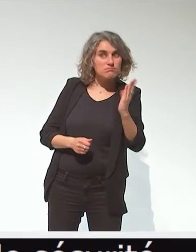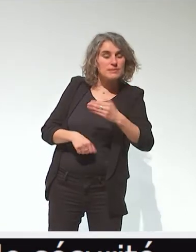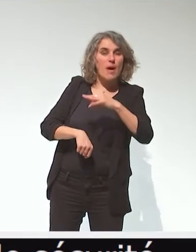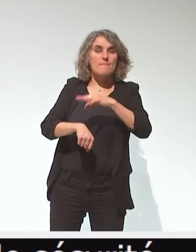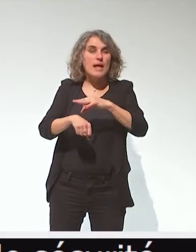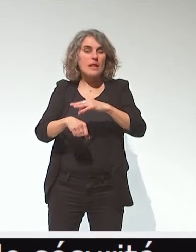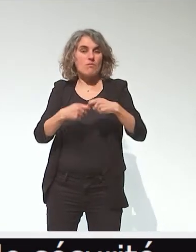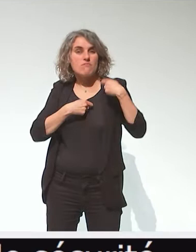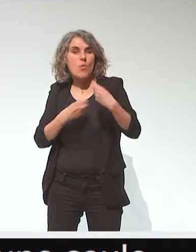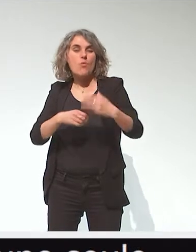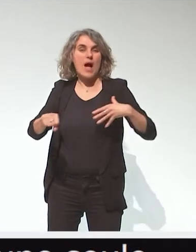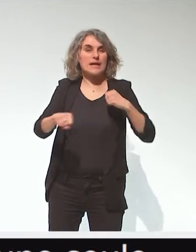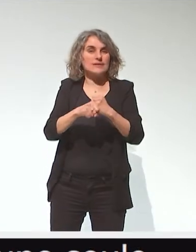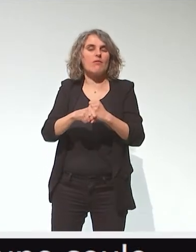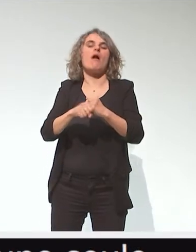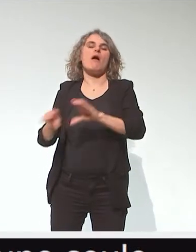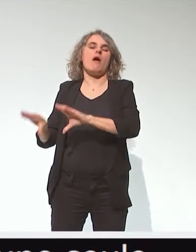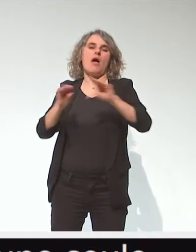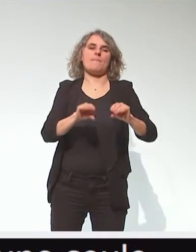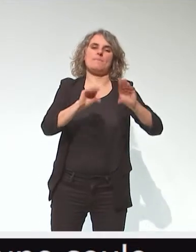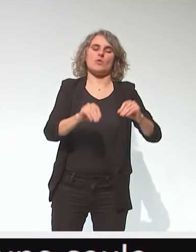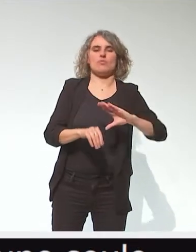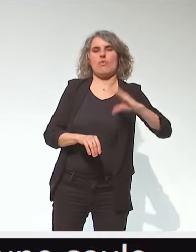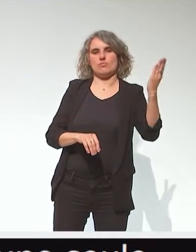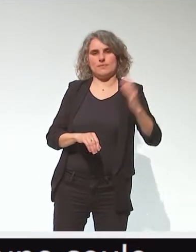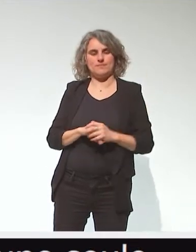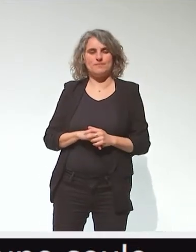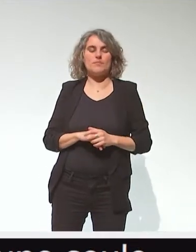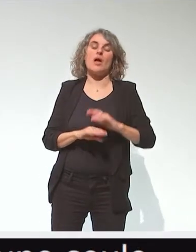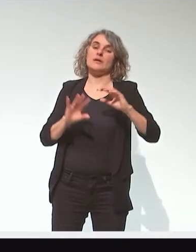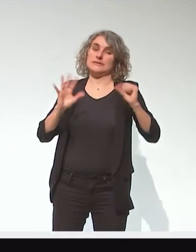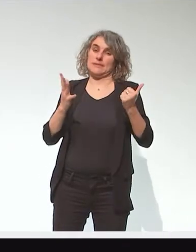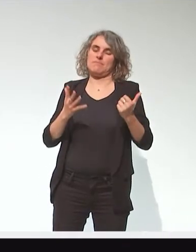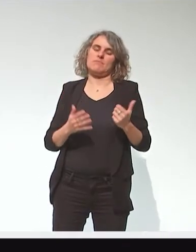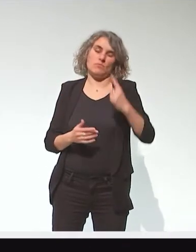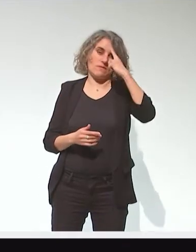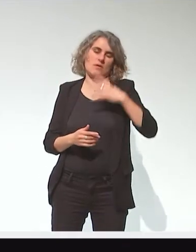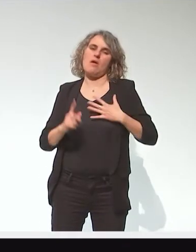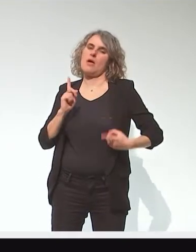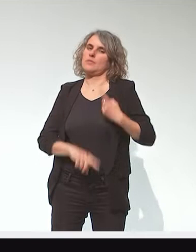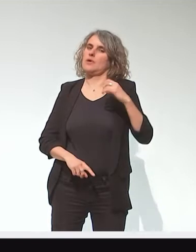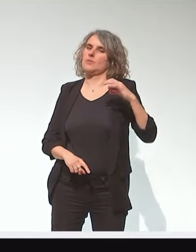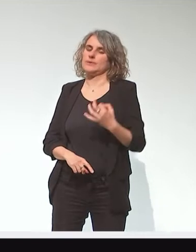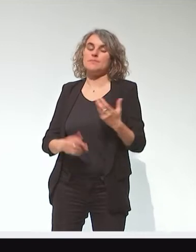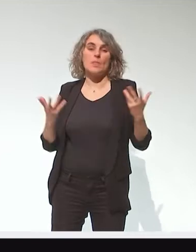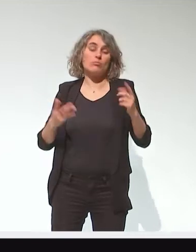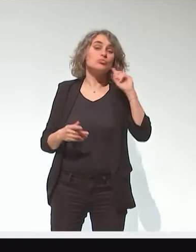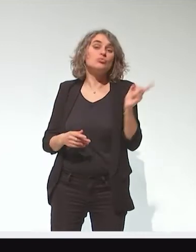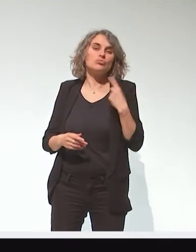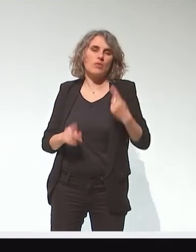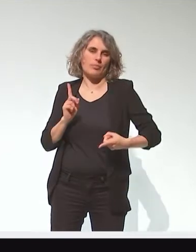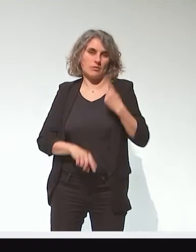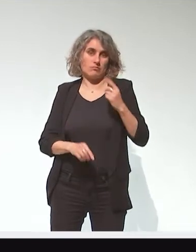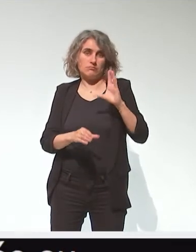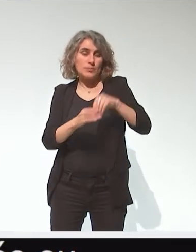the sixth one is, I think, very important for all, especially for the persons with disabilities, and